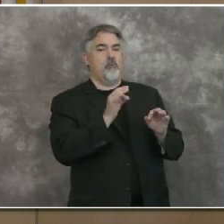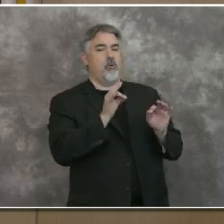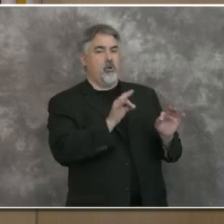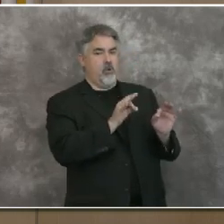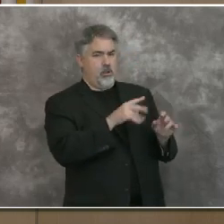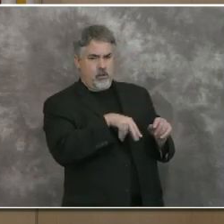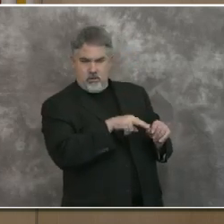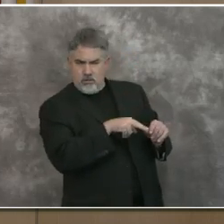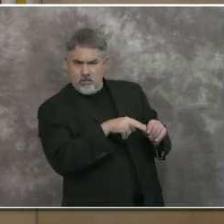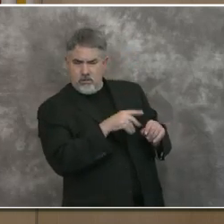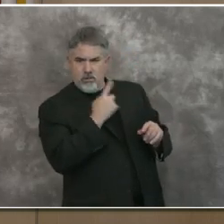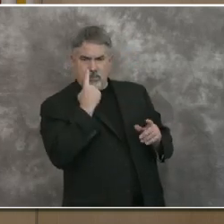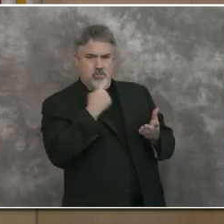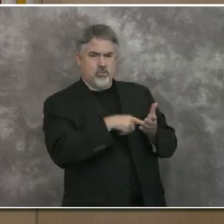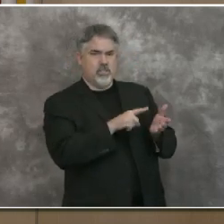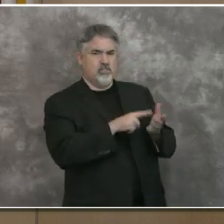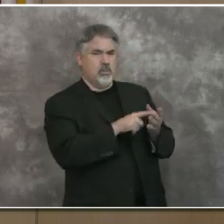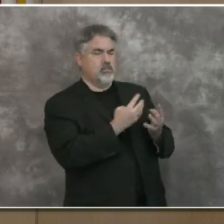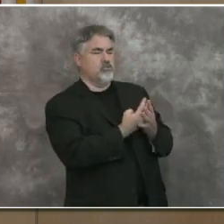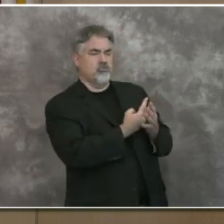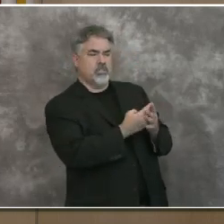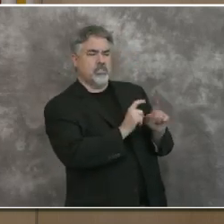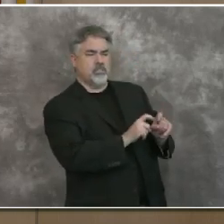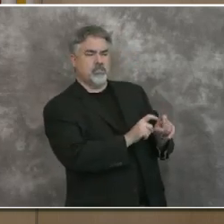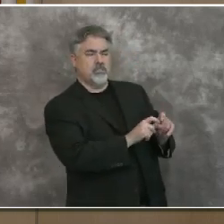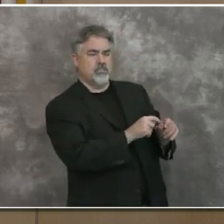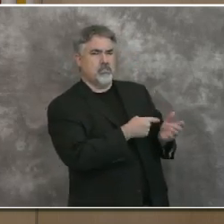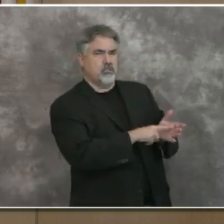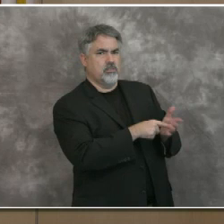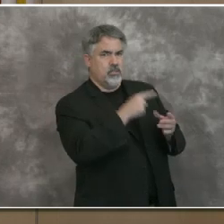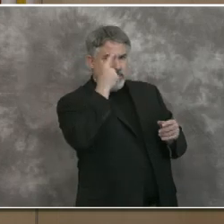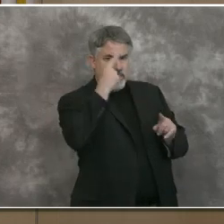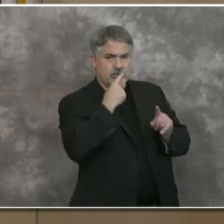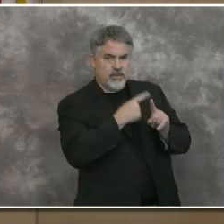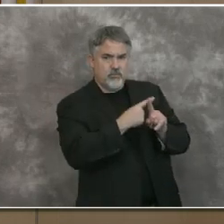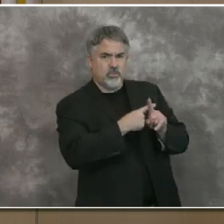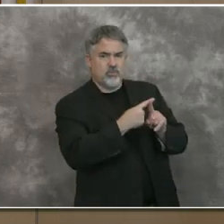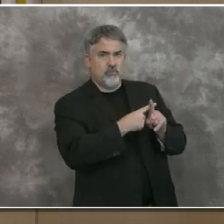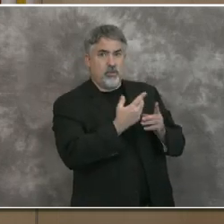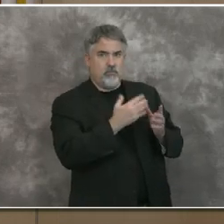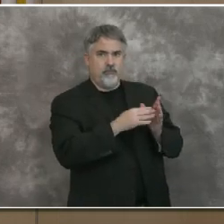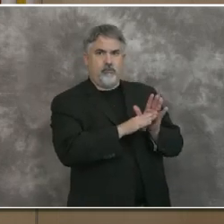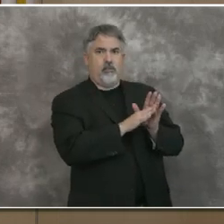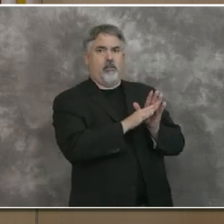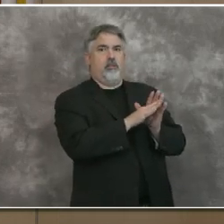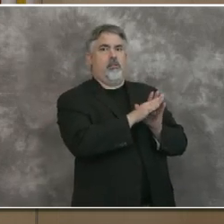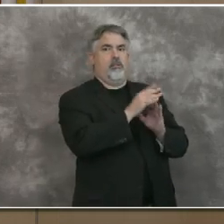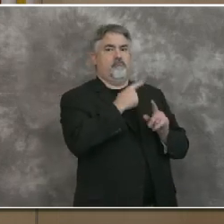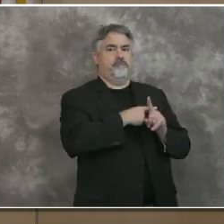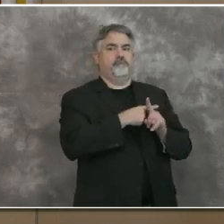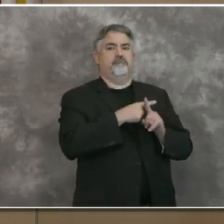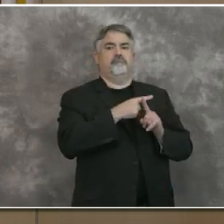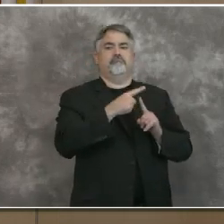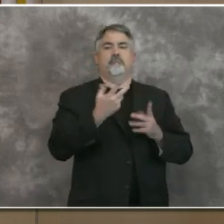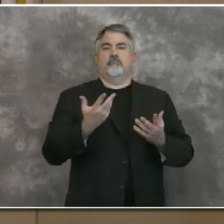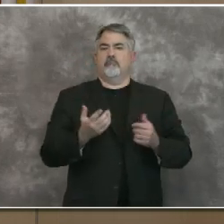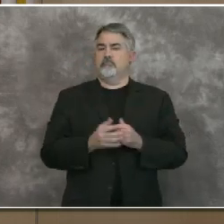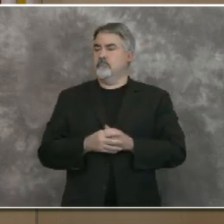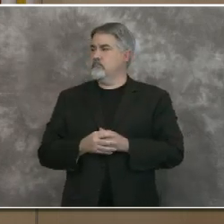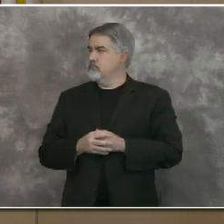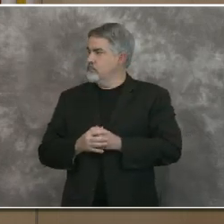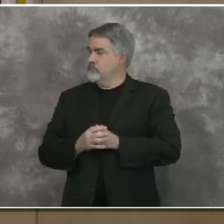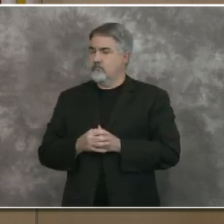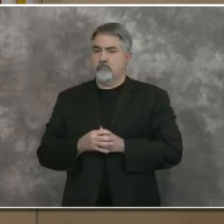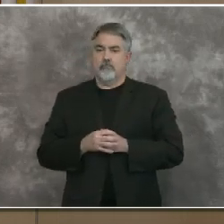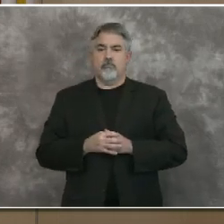work, to screen, develop a process by which they can screen their employees. And we